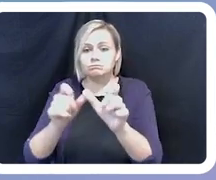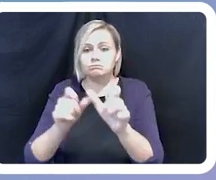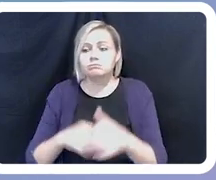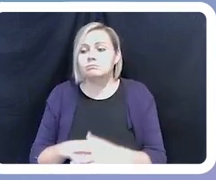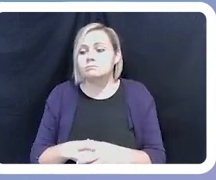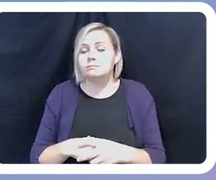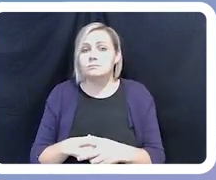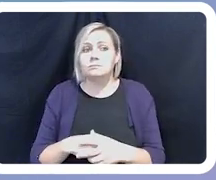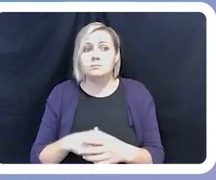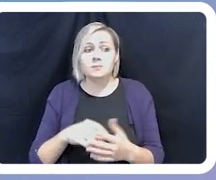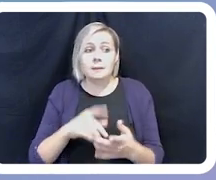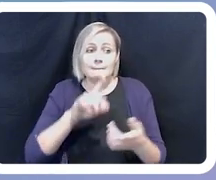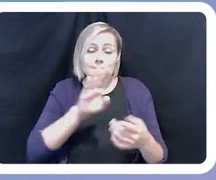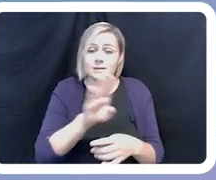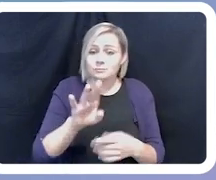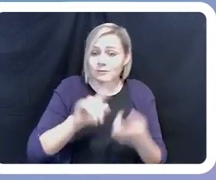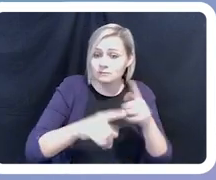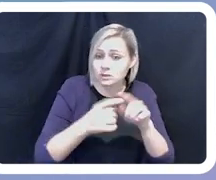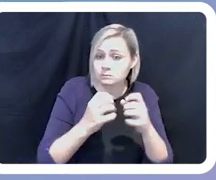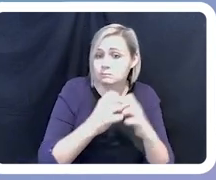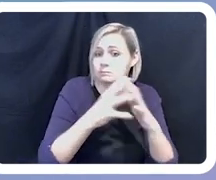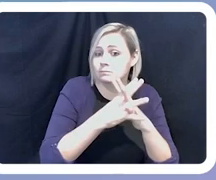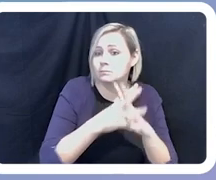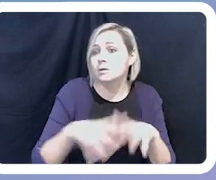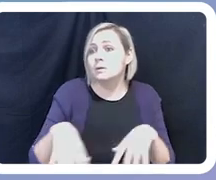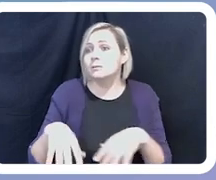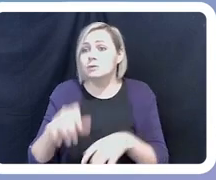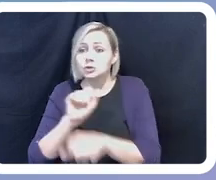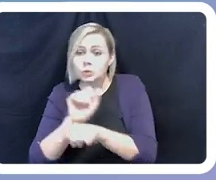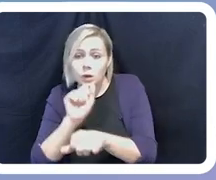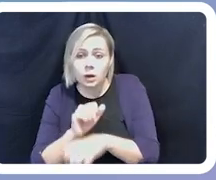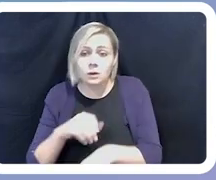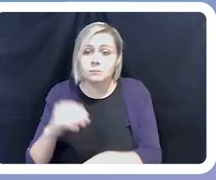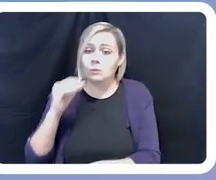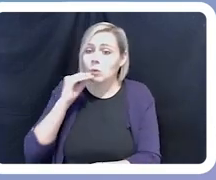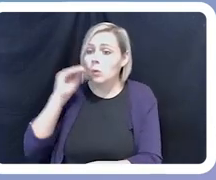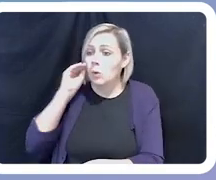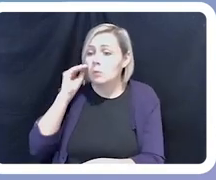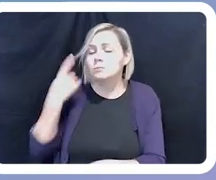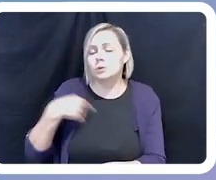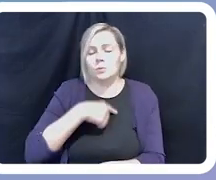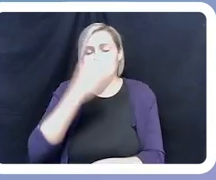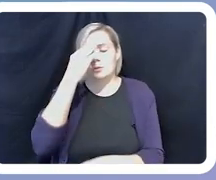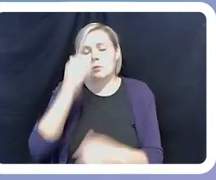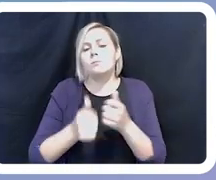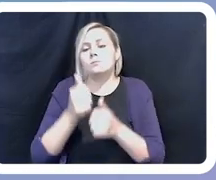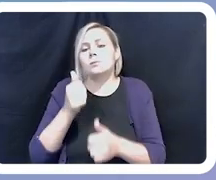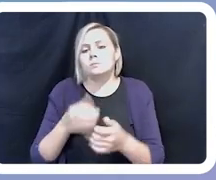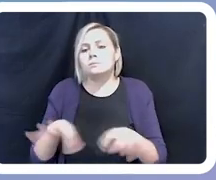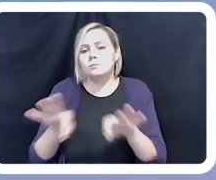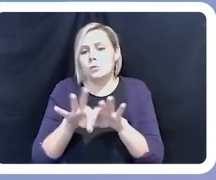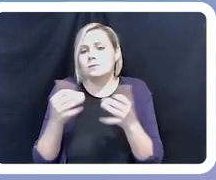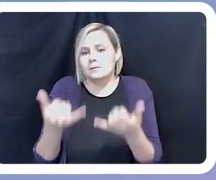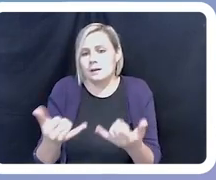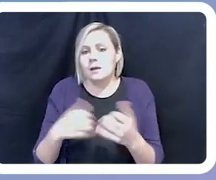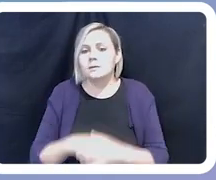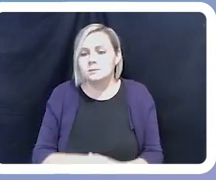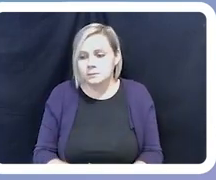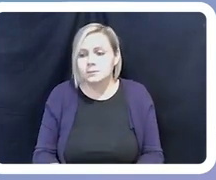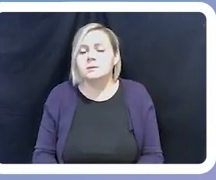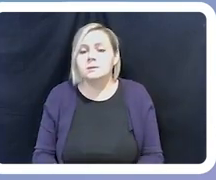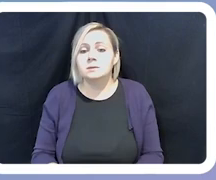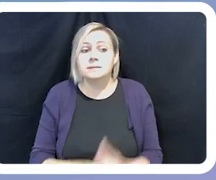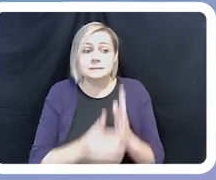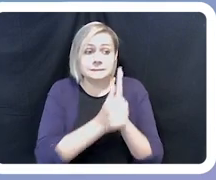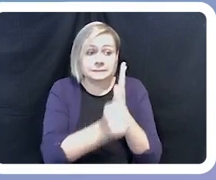a job, a home, an opportunity is more important now than ever before. With the skills you learn at this conference